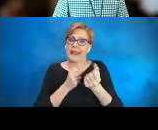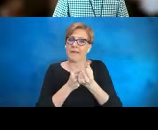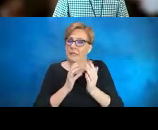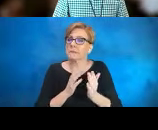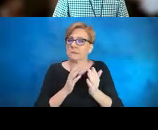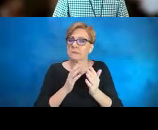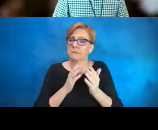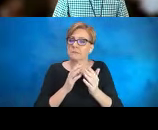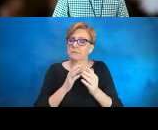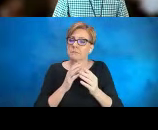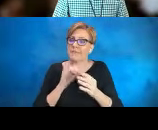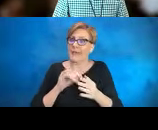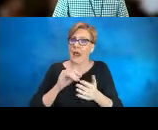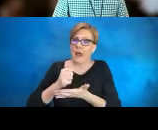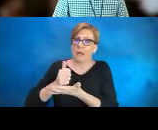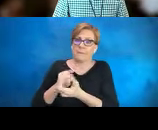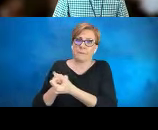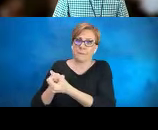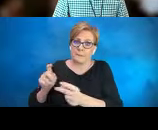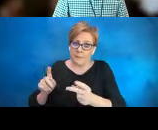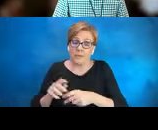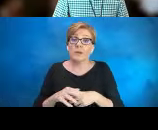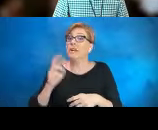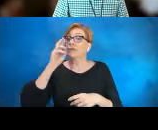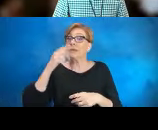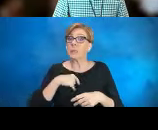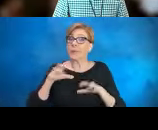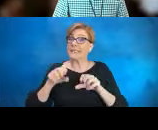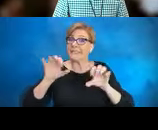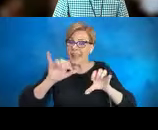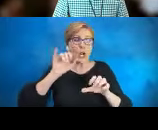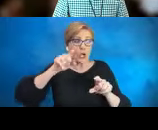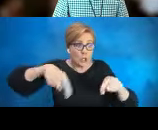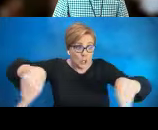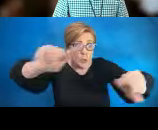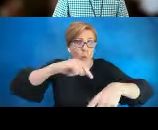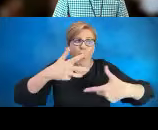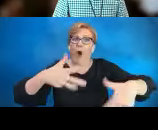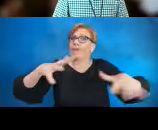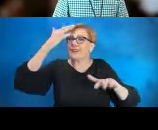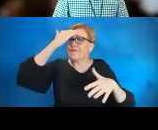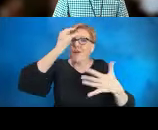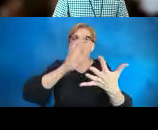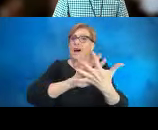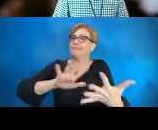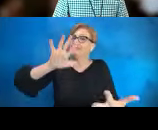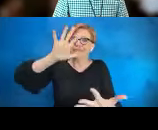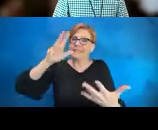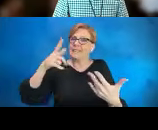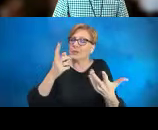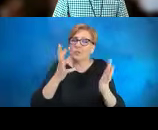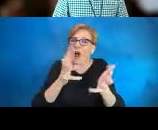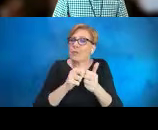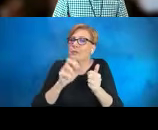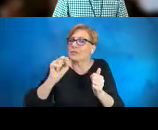because you all, those folks, have really a good bird's eye view. You're always talking to Social Security, so it's easier to have a